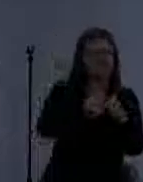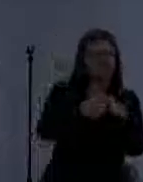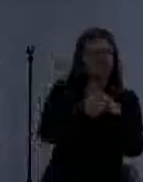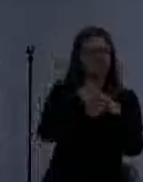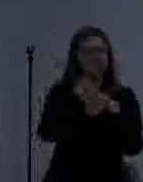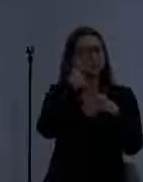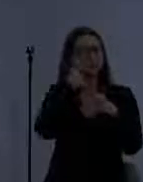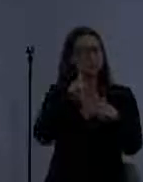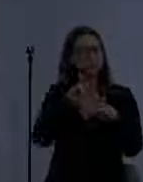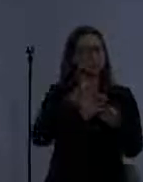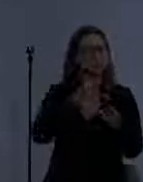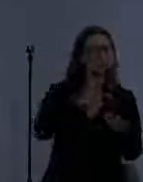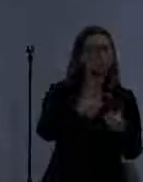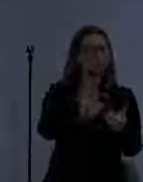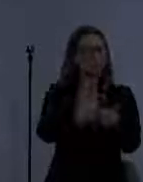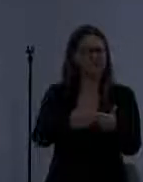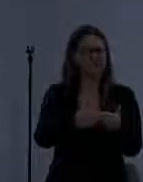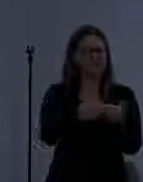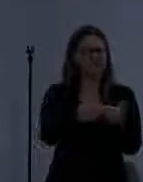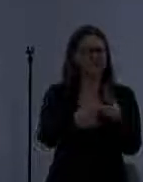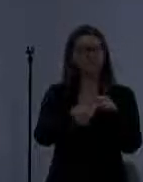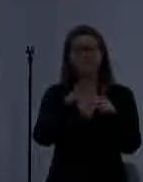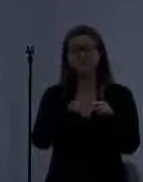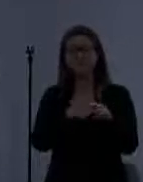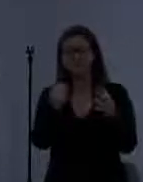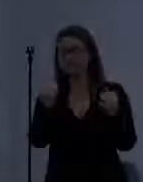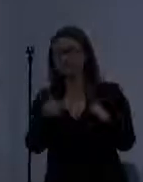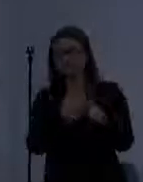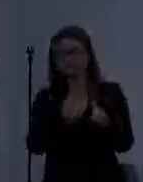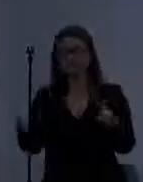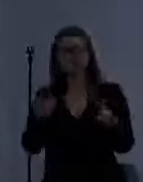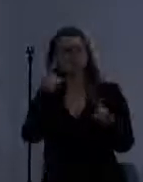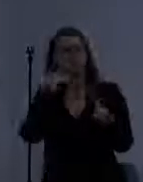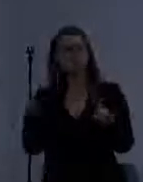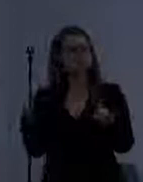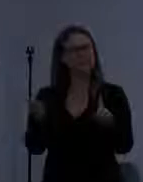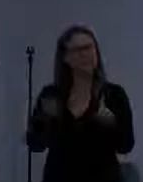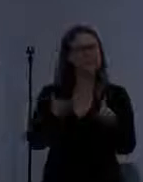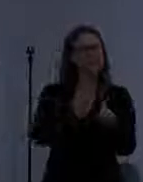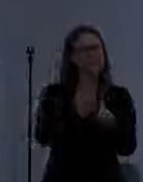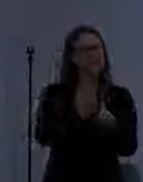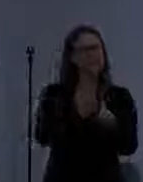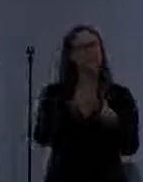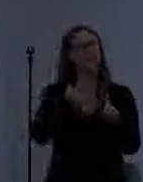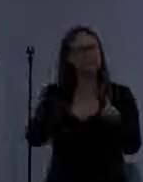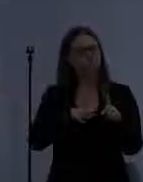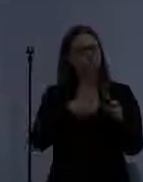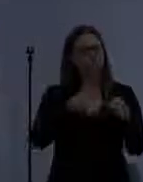providers. But it's really that trying to support continuous improvement